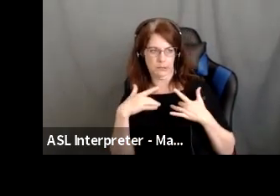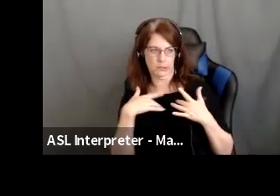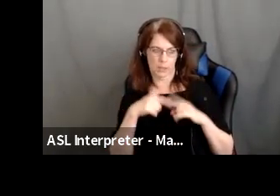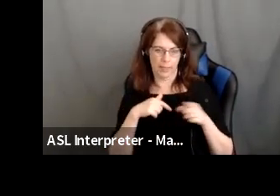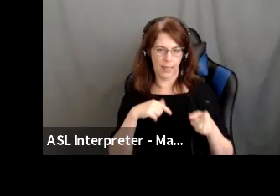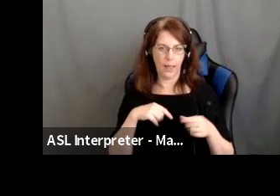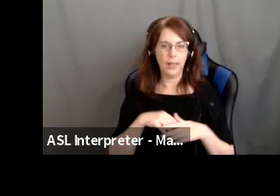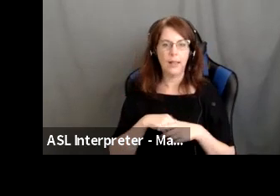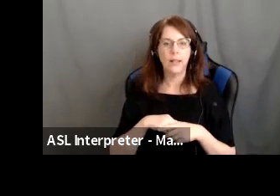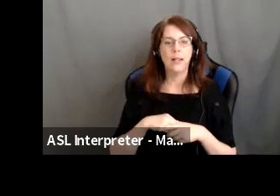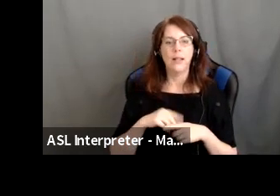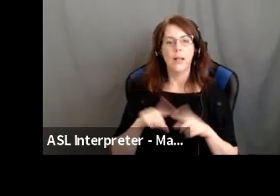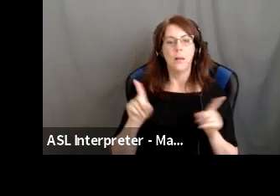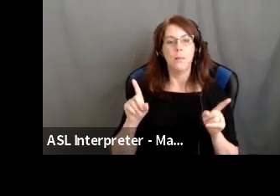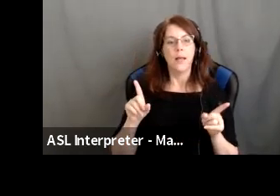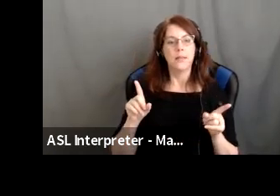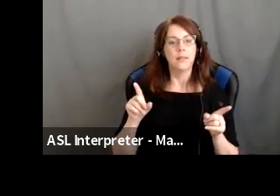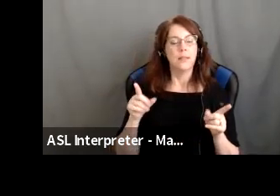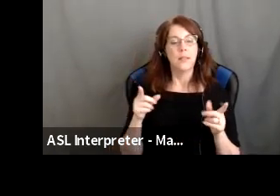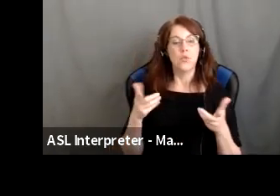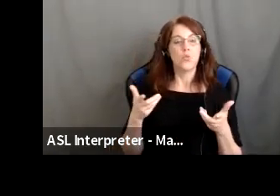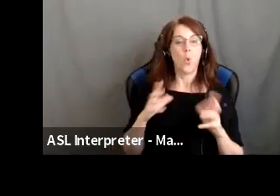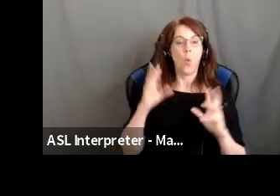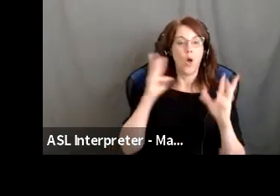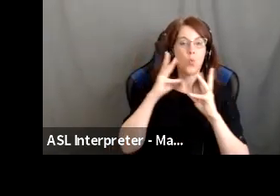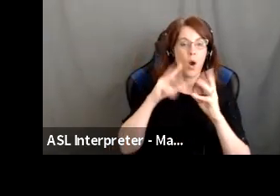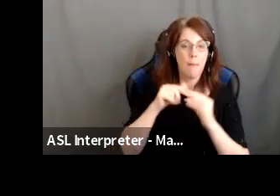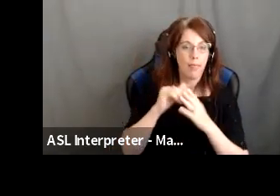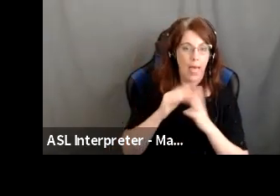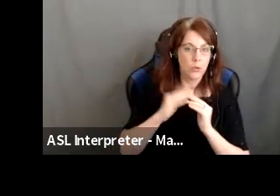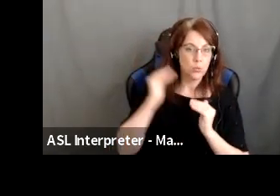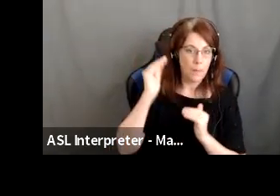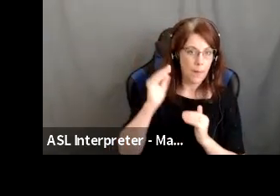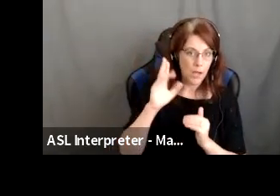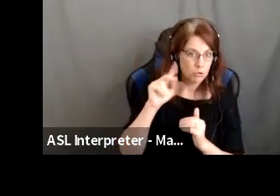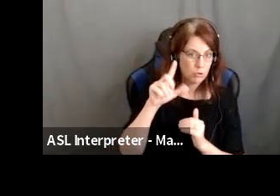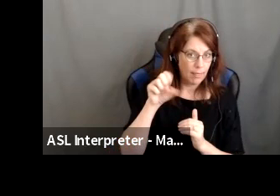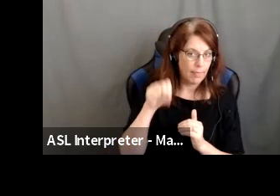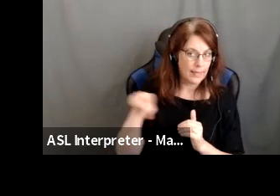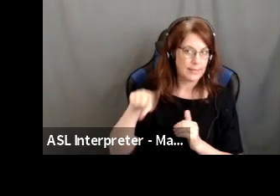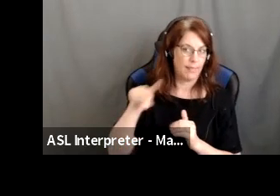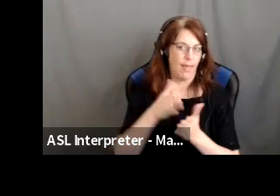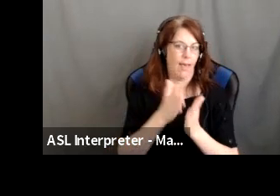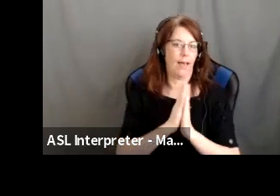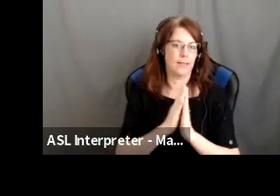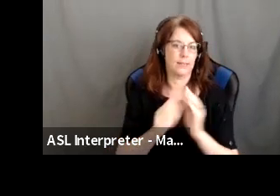But, you don't want to worry about that too much unless they ask you about it.